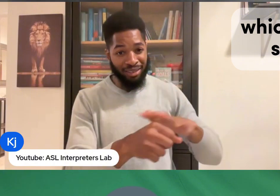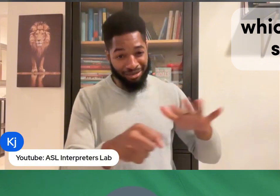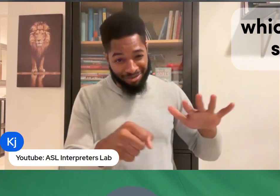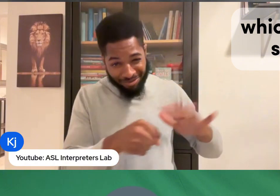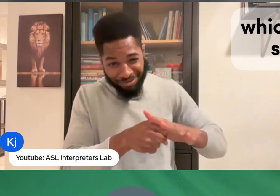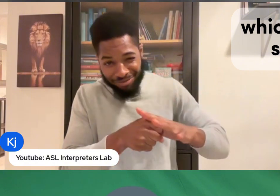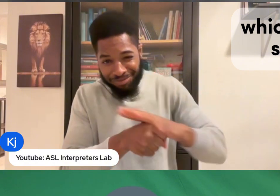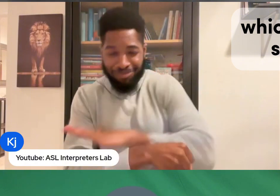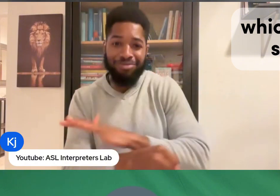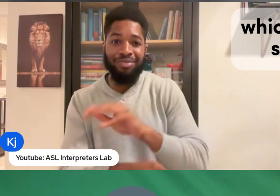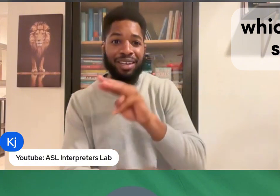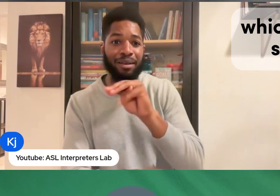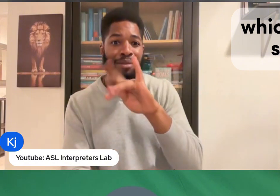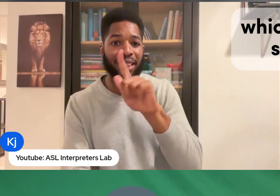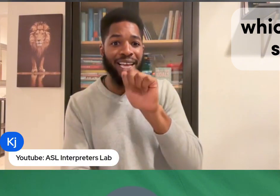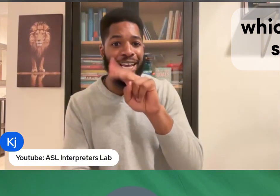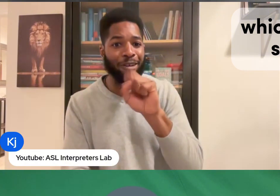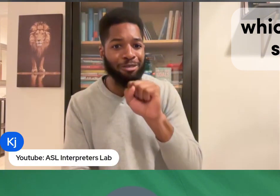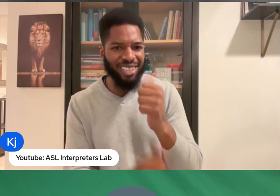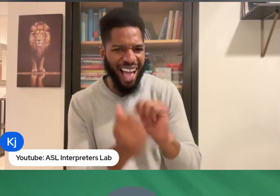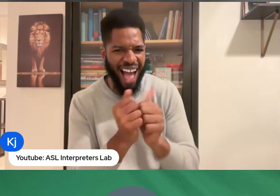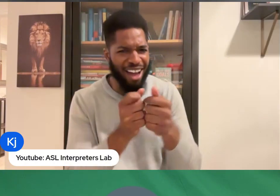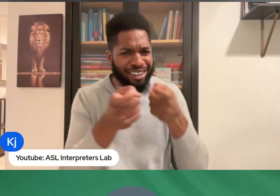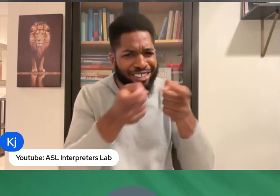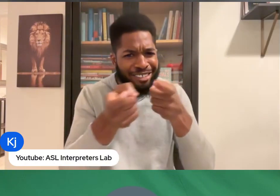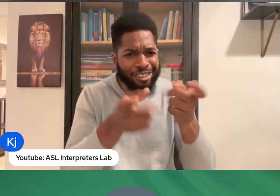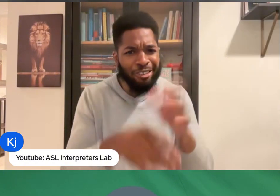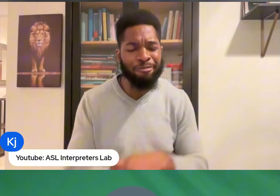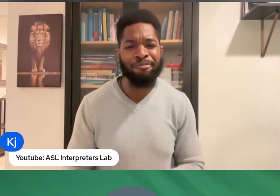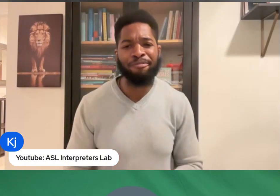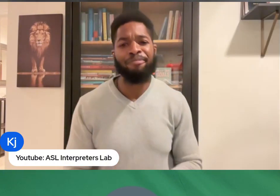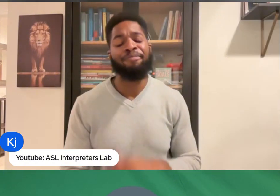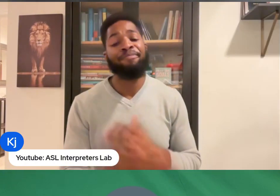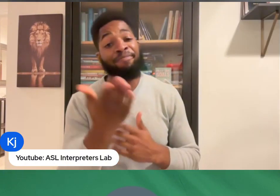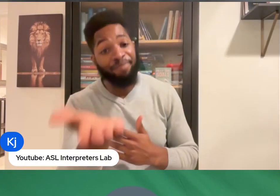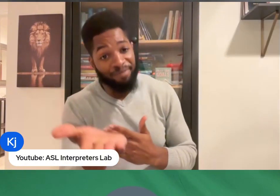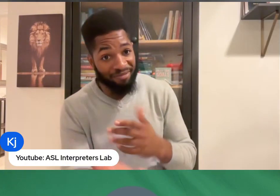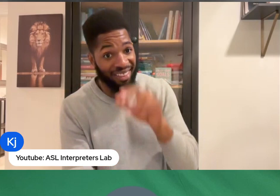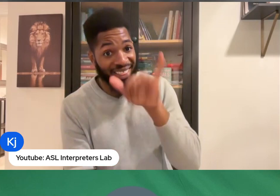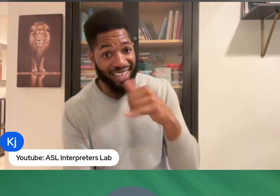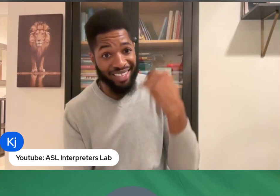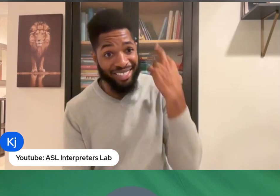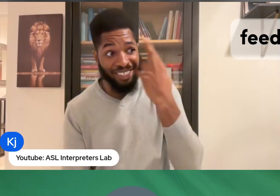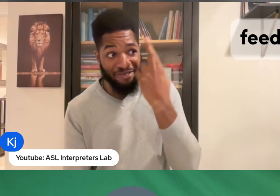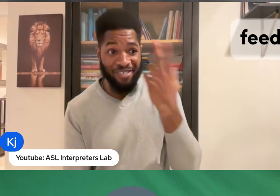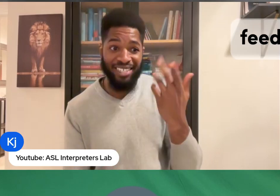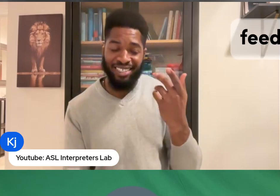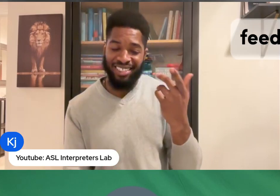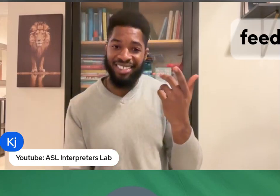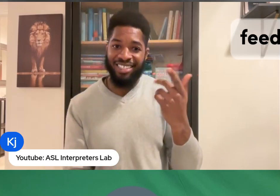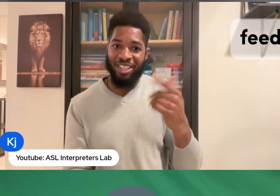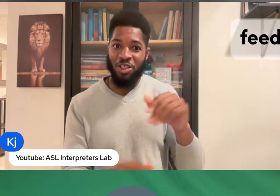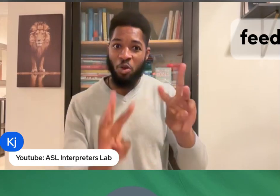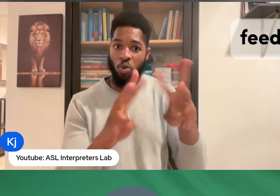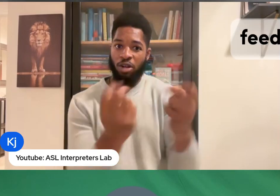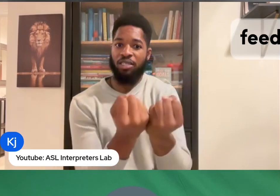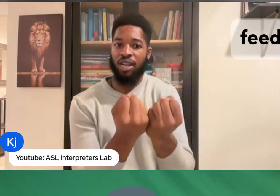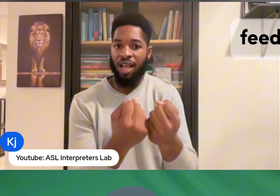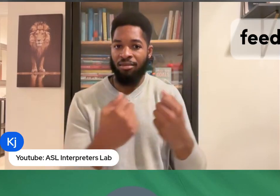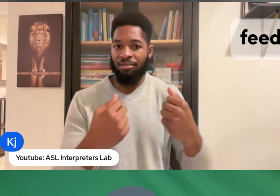workshop was so enlightening to me, because you got um, feedback directly